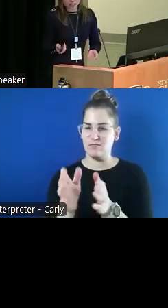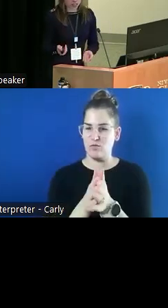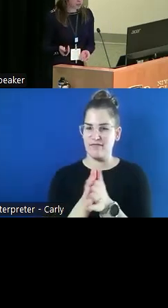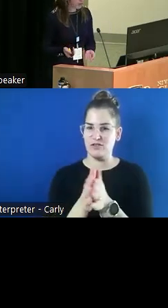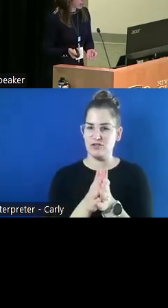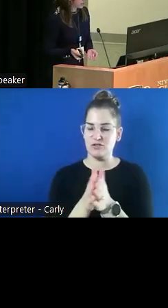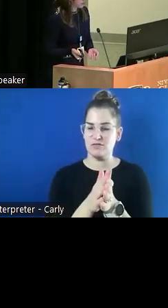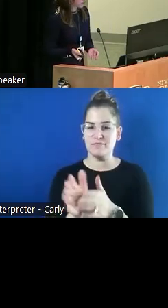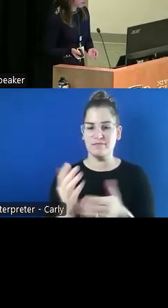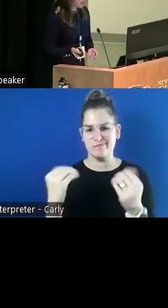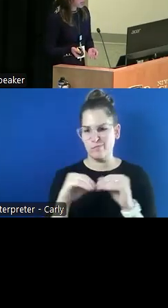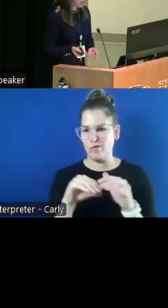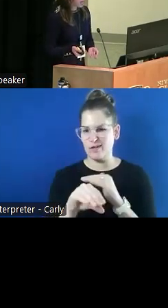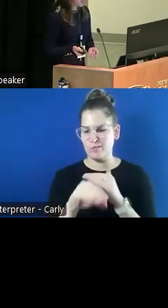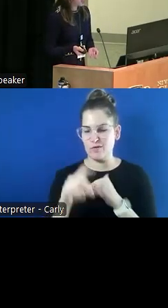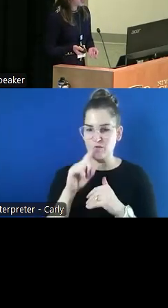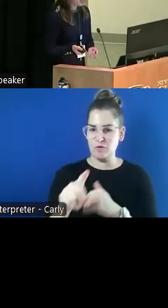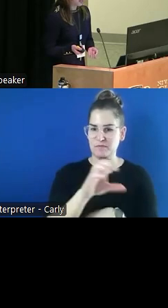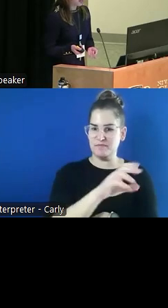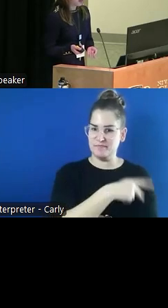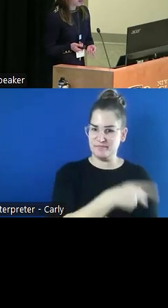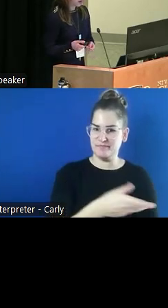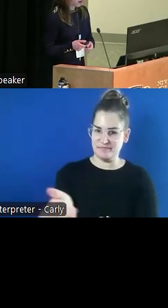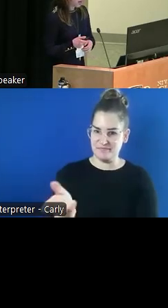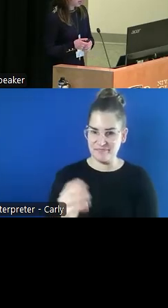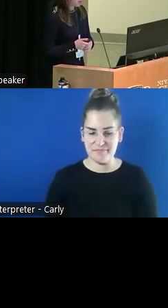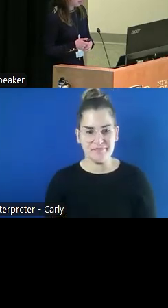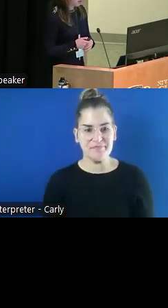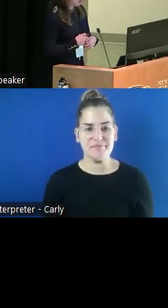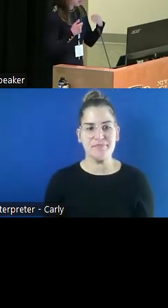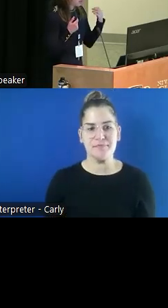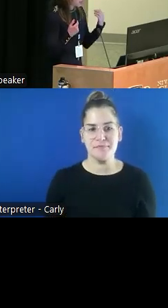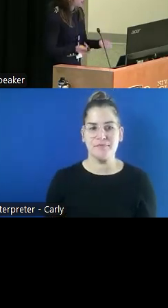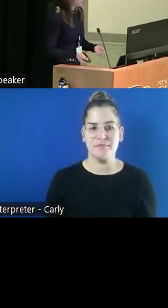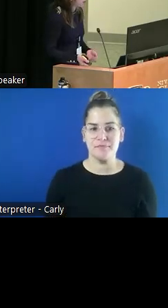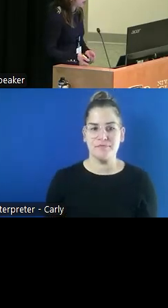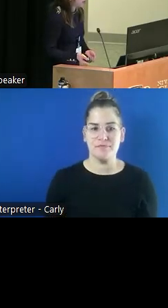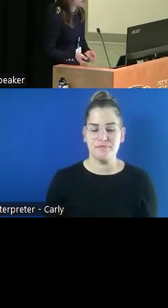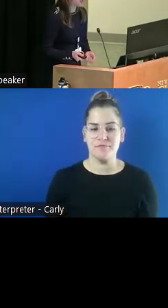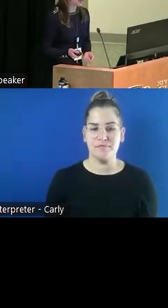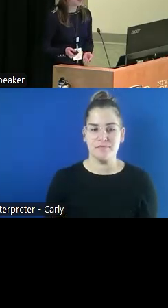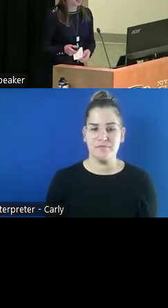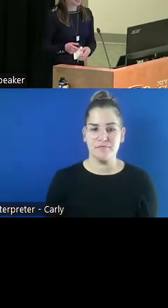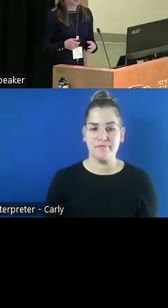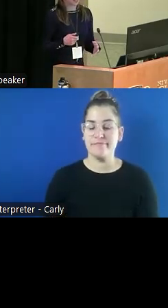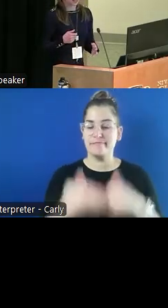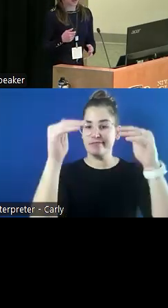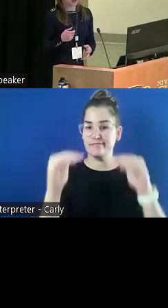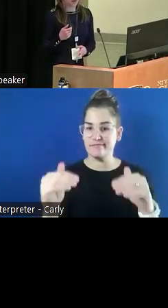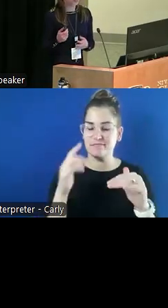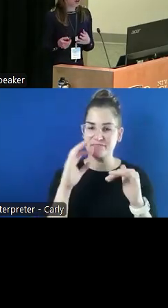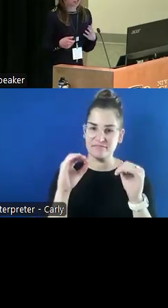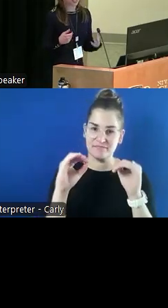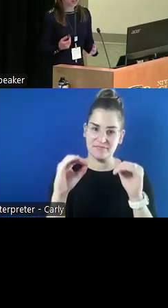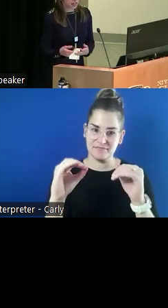very accessible manner. And I then teach them skills to